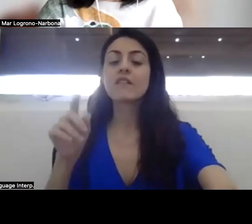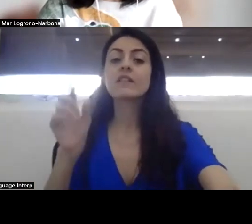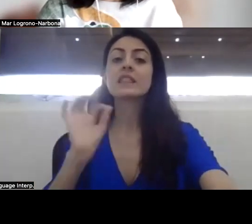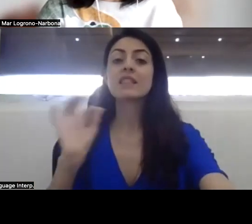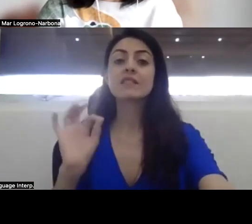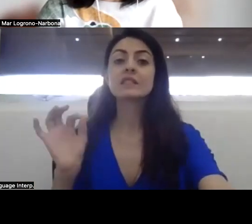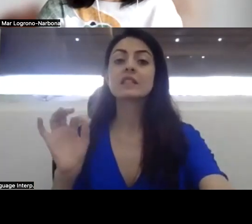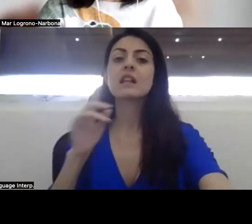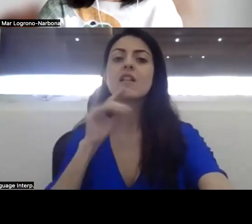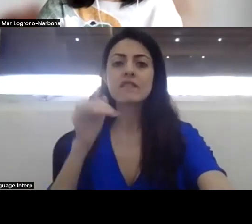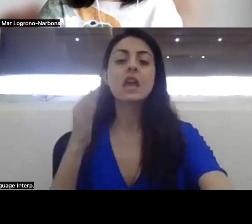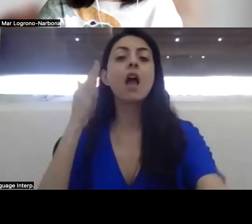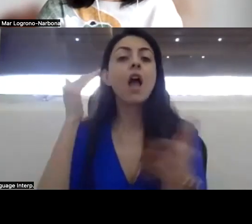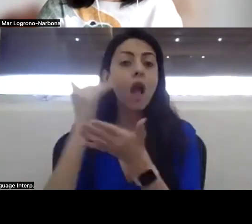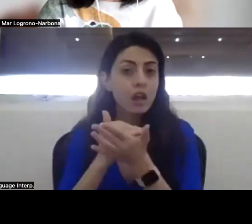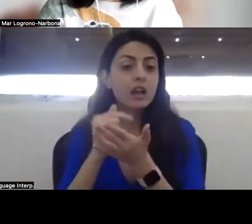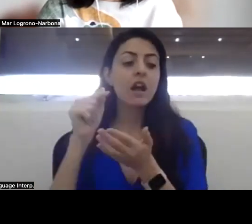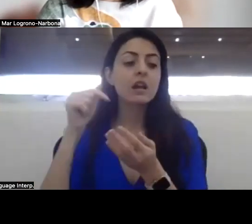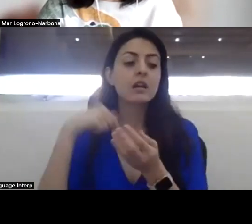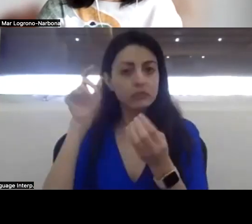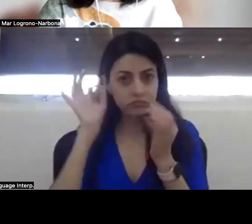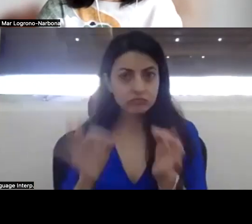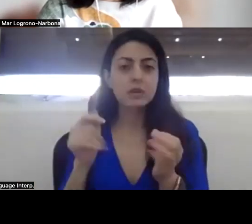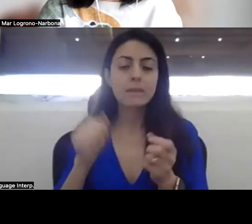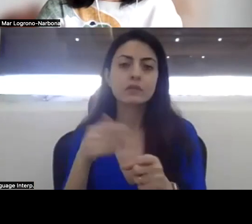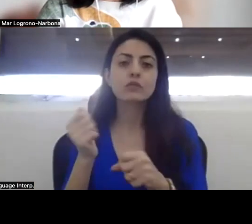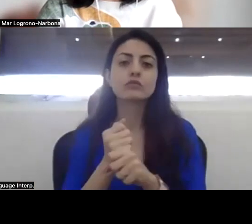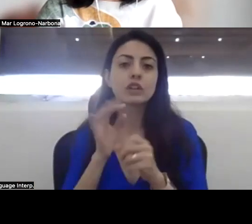of course, social protection as a critical